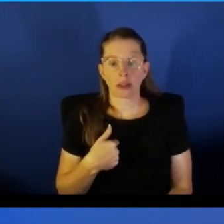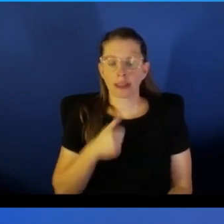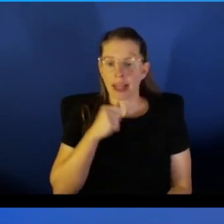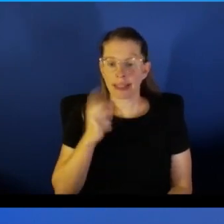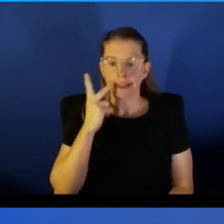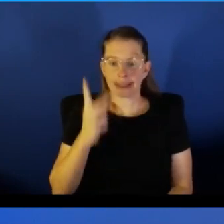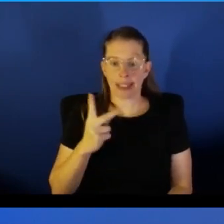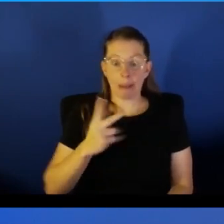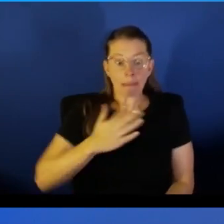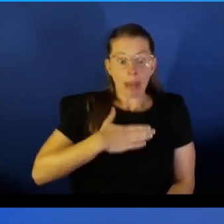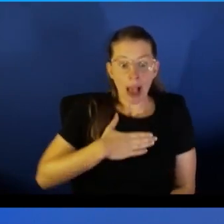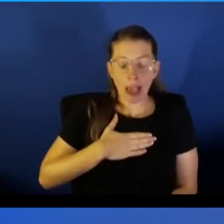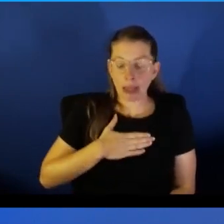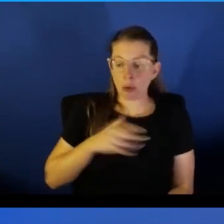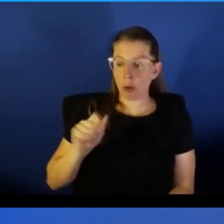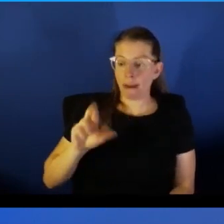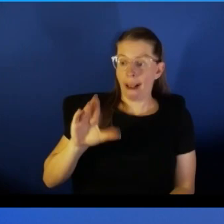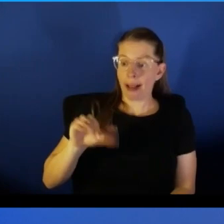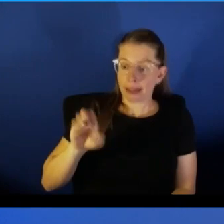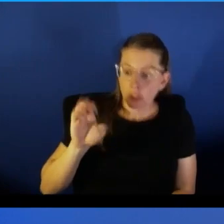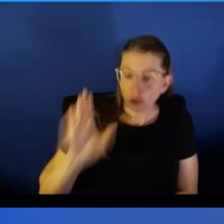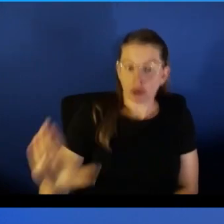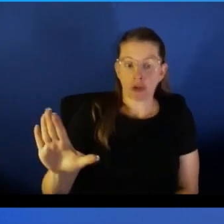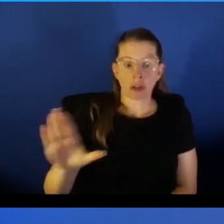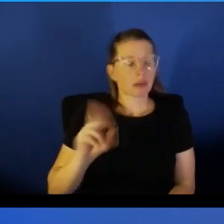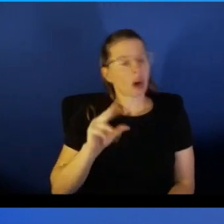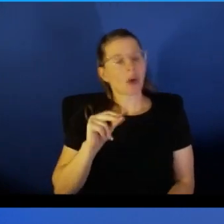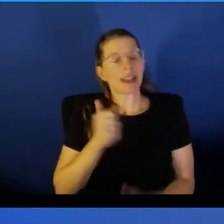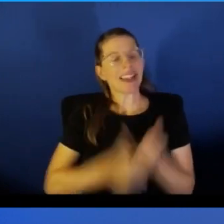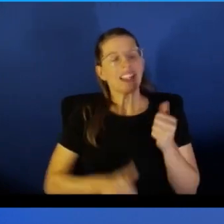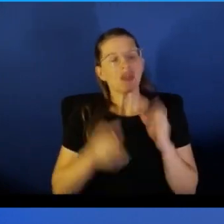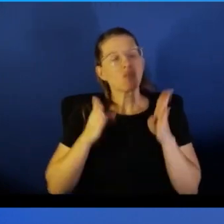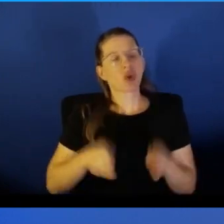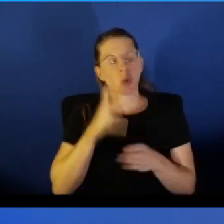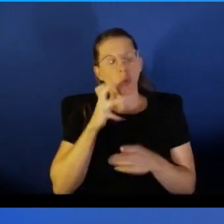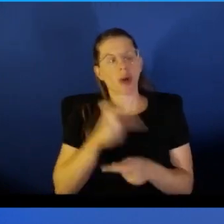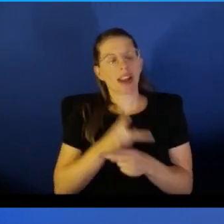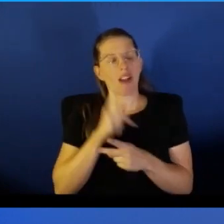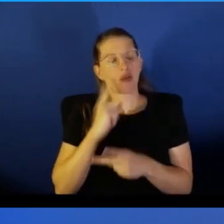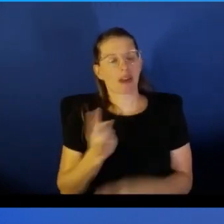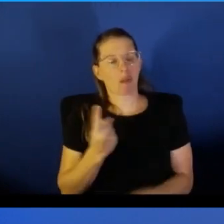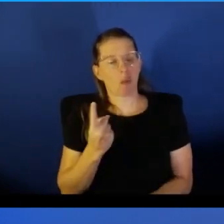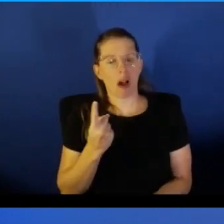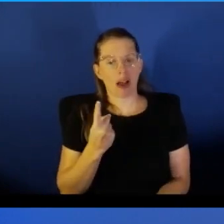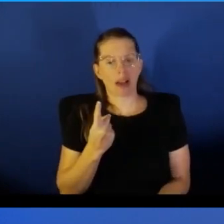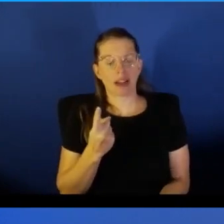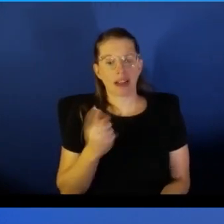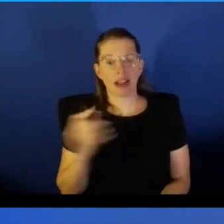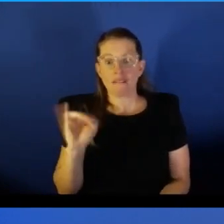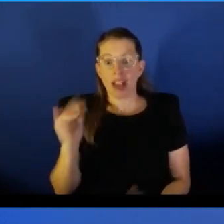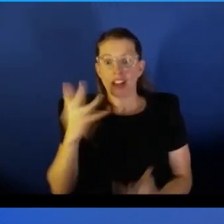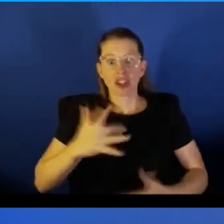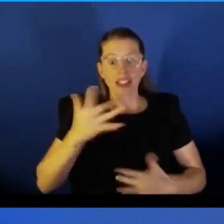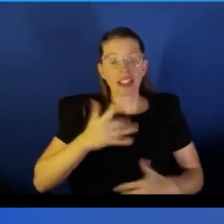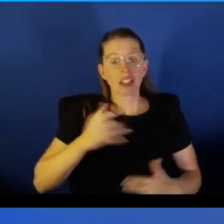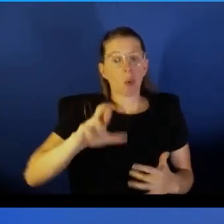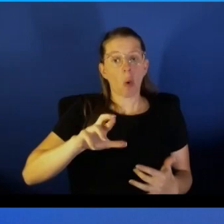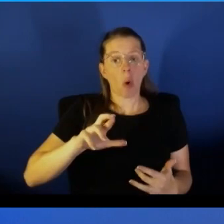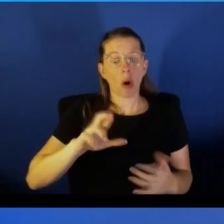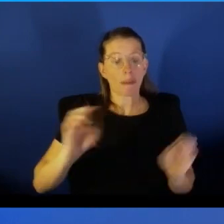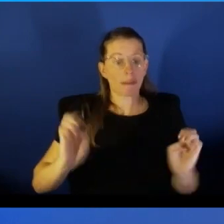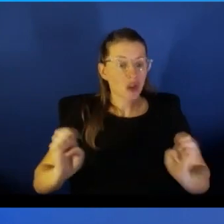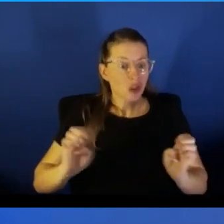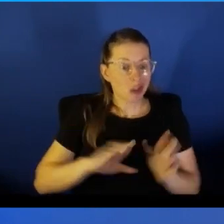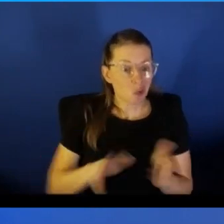Alice's, but that each person is going to care for someone in infectious disease or in the emergency room.